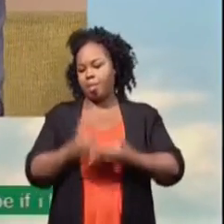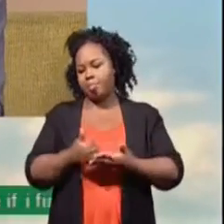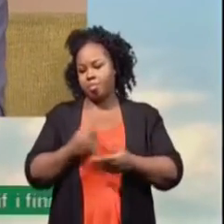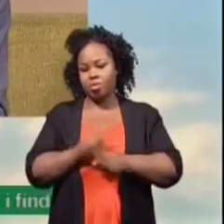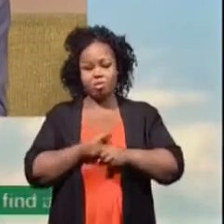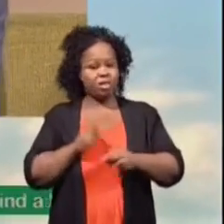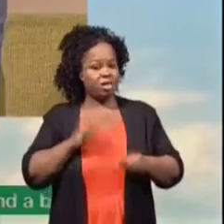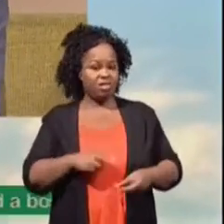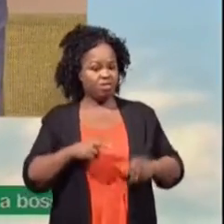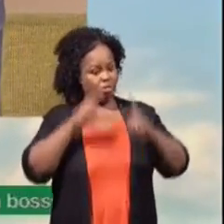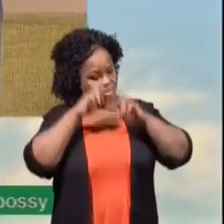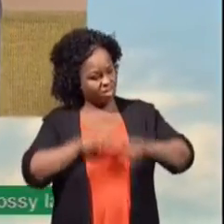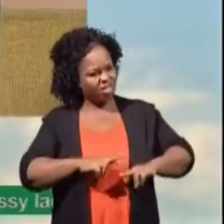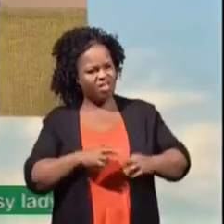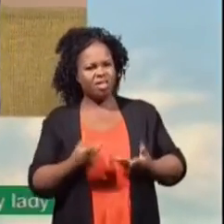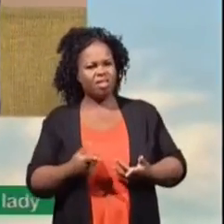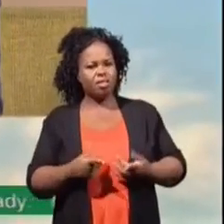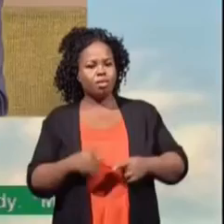Endlin. But if